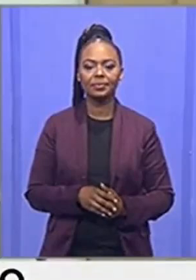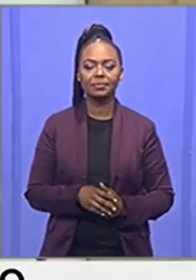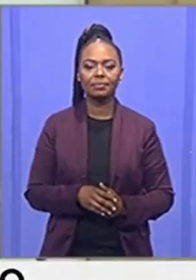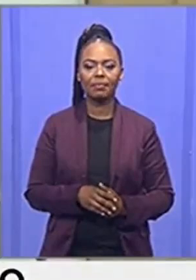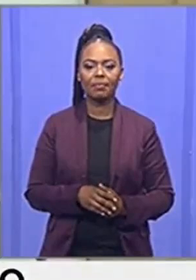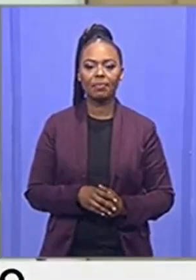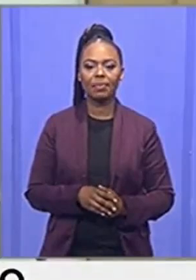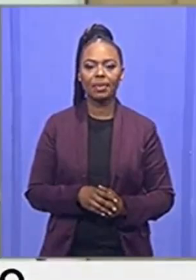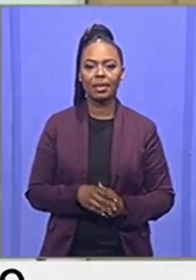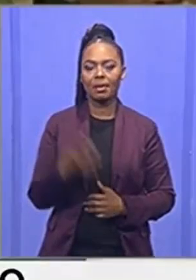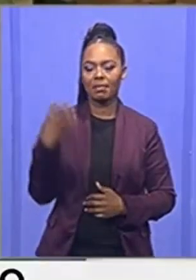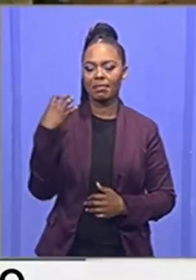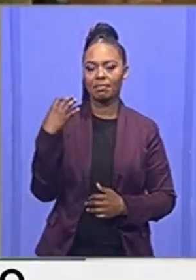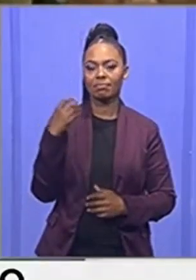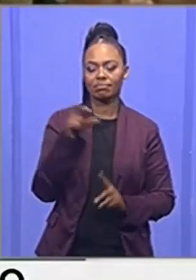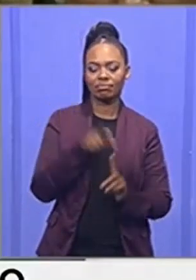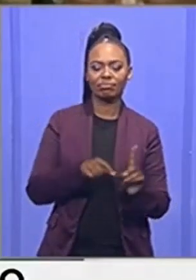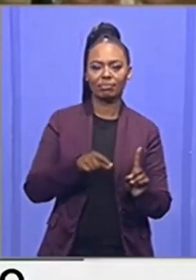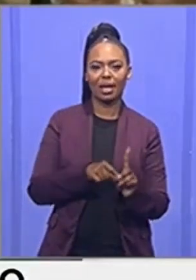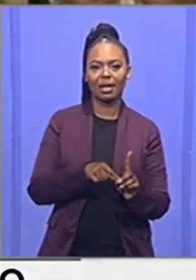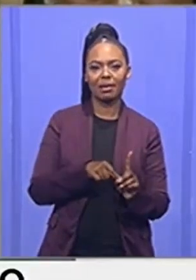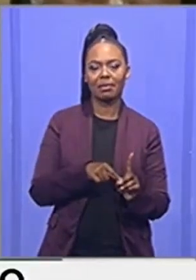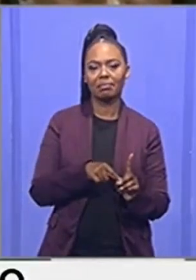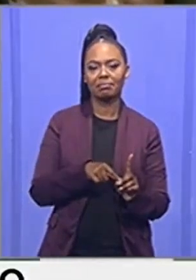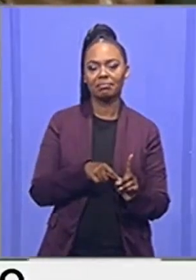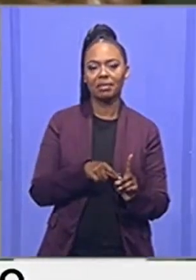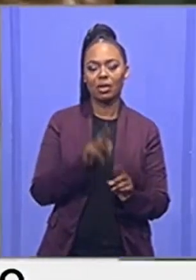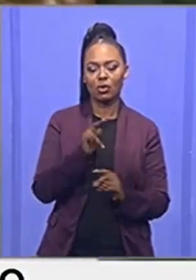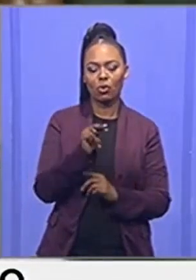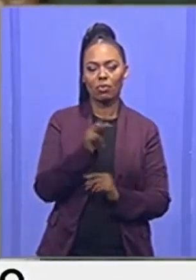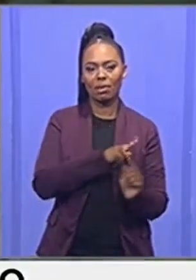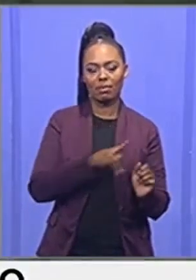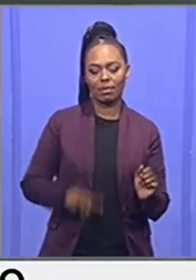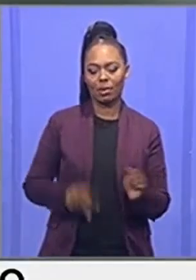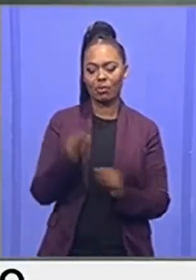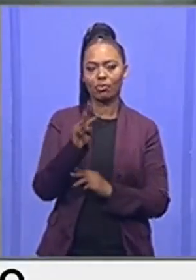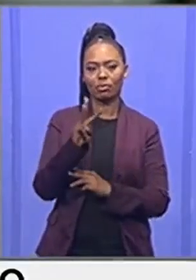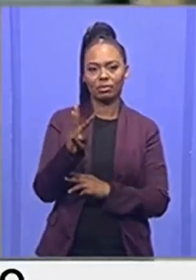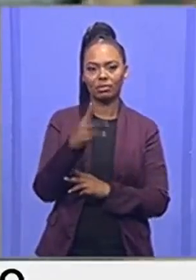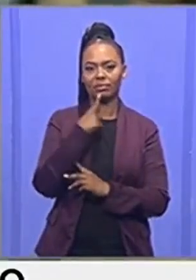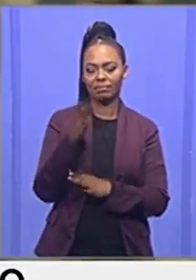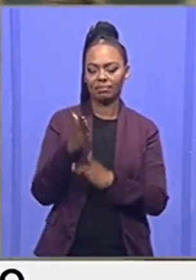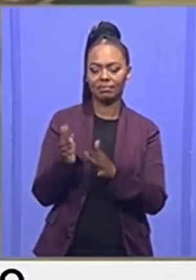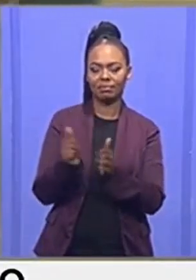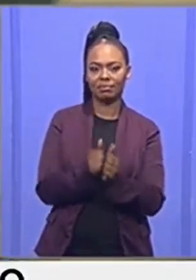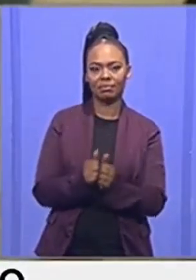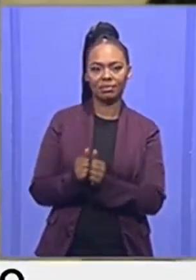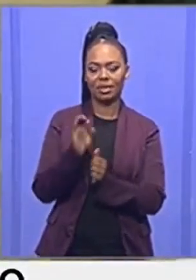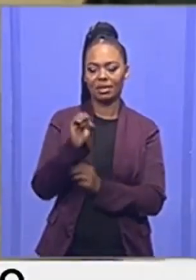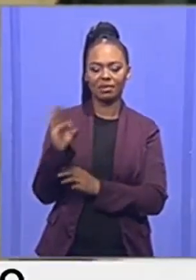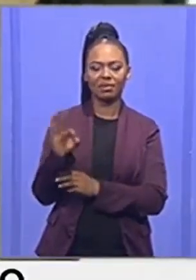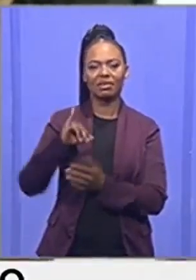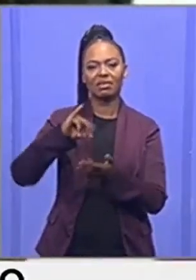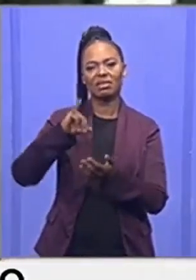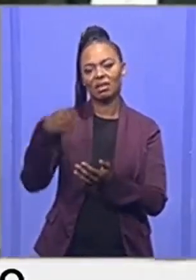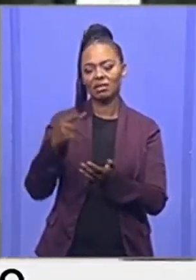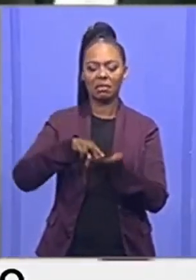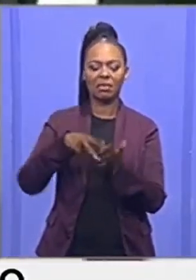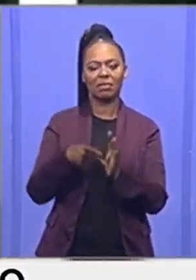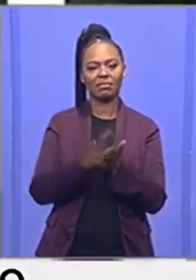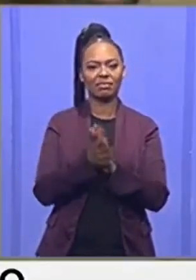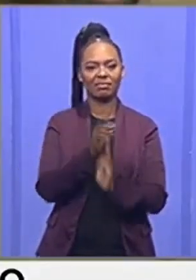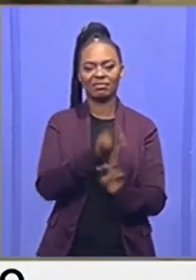Tonakgolo ya Maloba ya Northwest Supra Mahumapelo a re magato a gore o ikamanya le lekoko la EFF ke maanonyana fela a go leka go senya